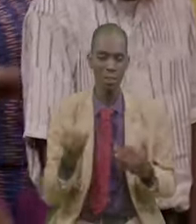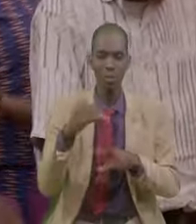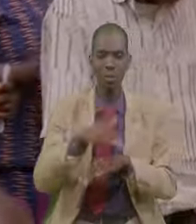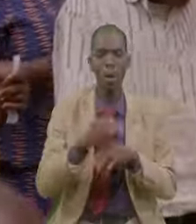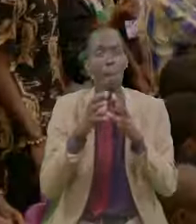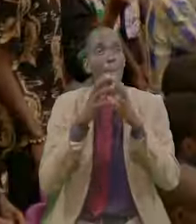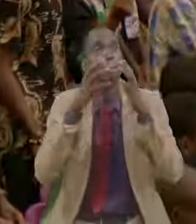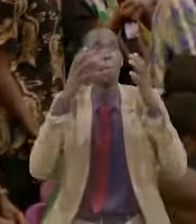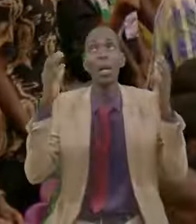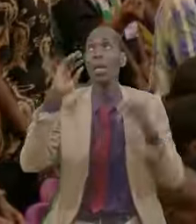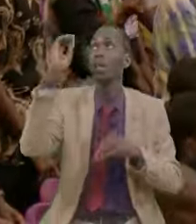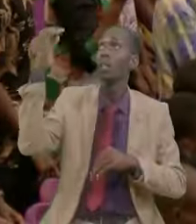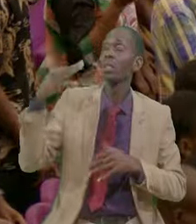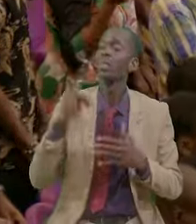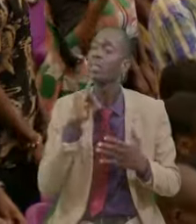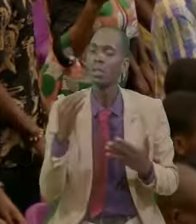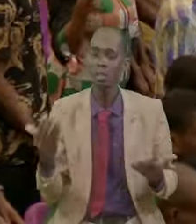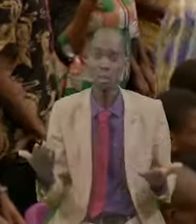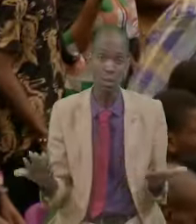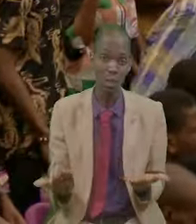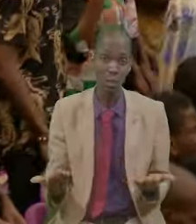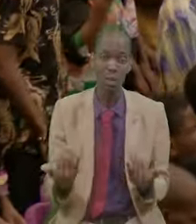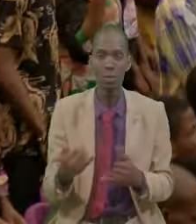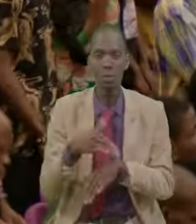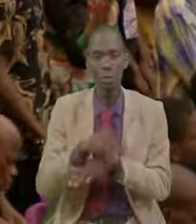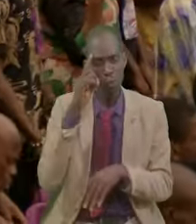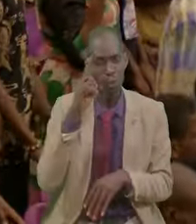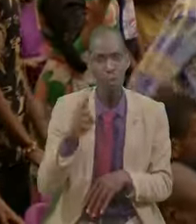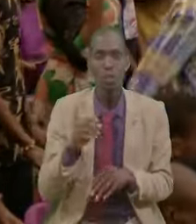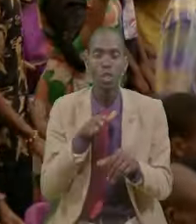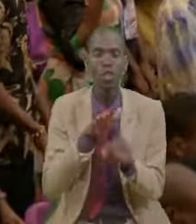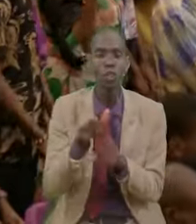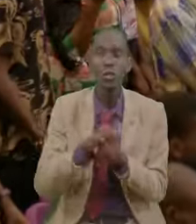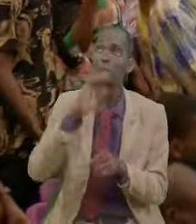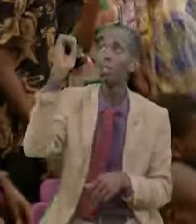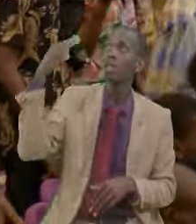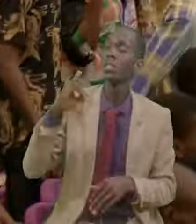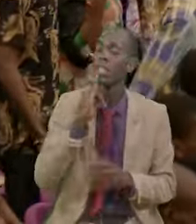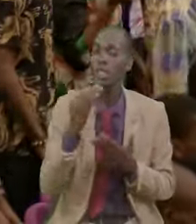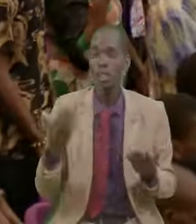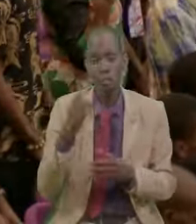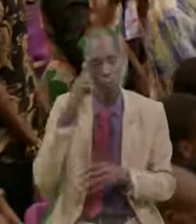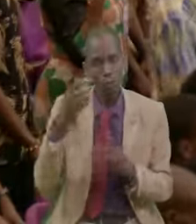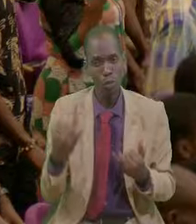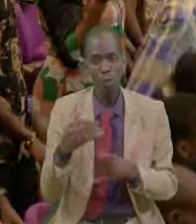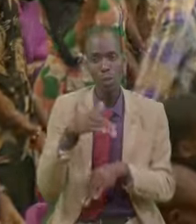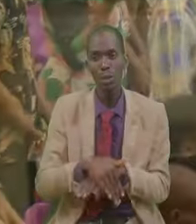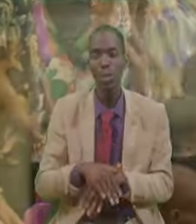here tonight. Sufficient grace here tonight. Exceedingly abundant grace